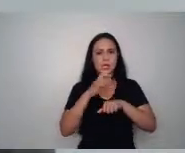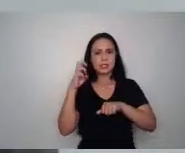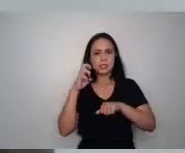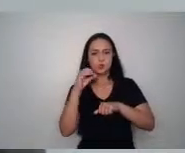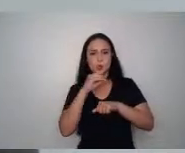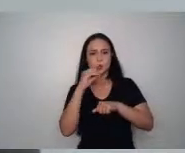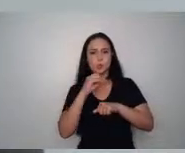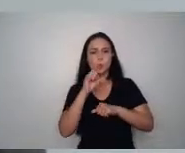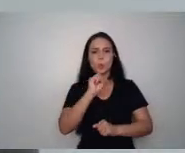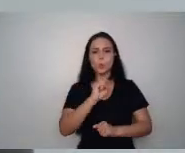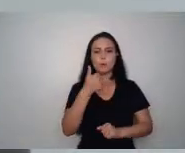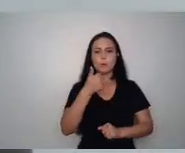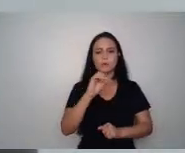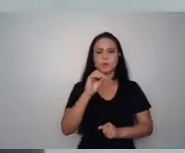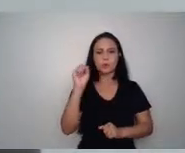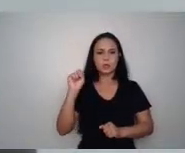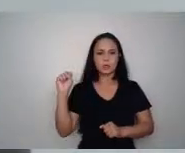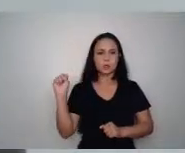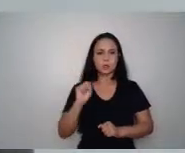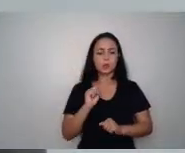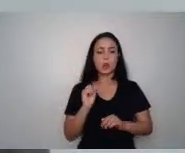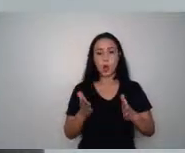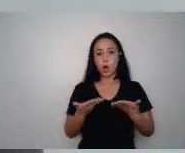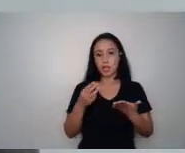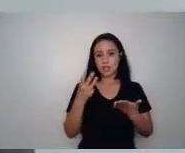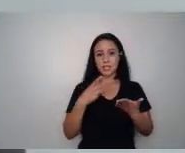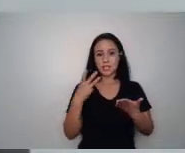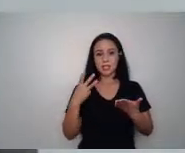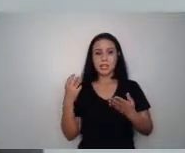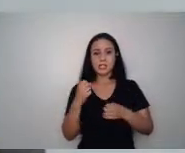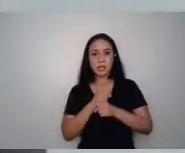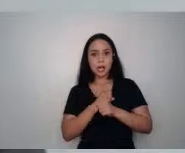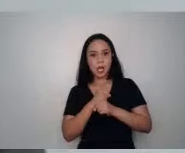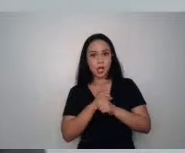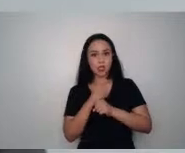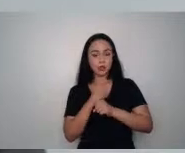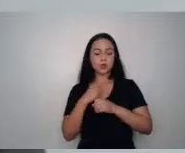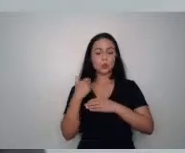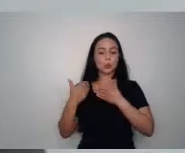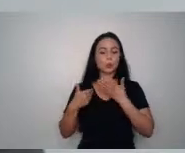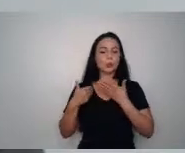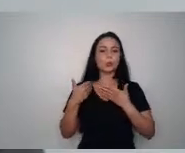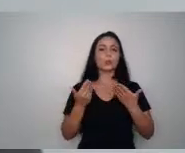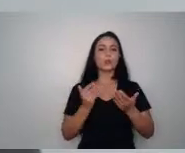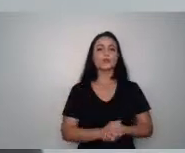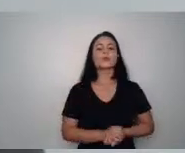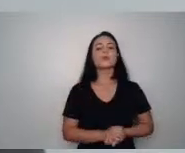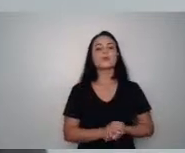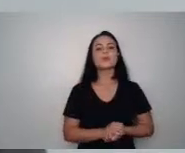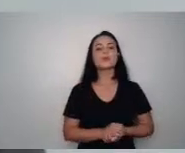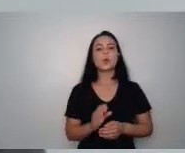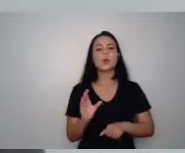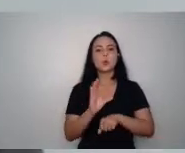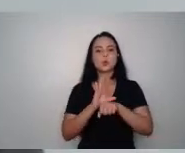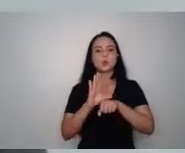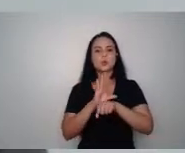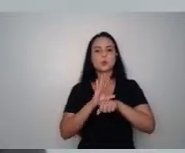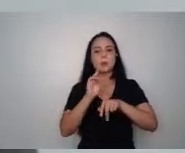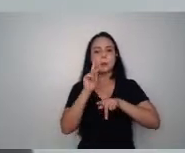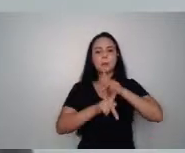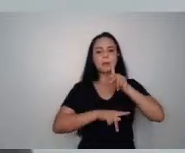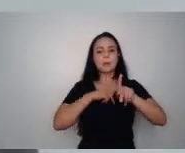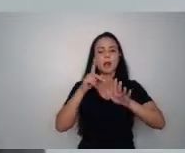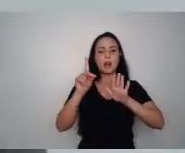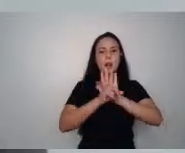Constitution from October 5th, 1988, that just turned 30, and